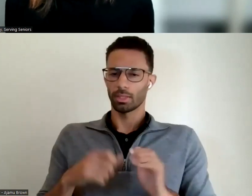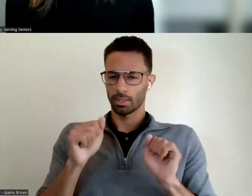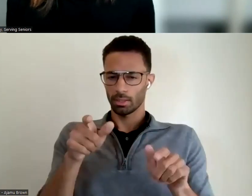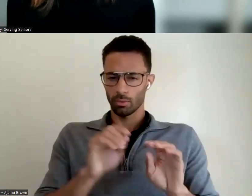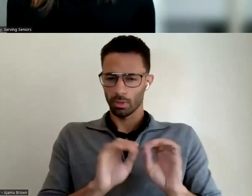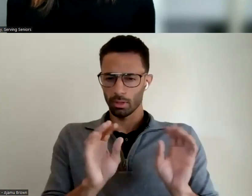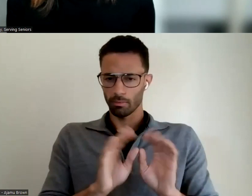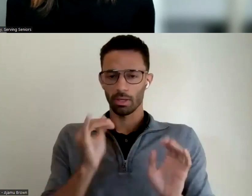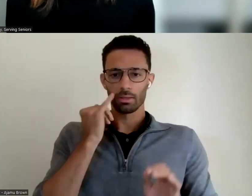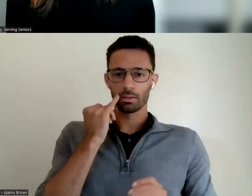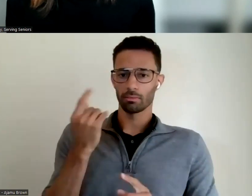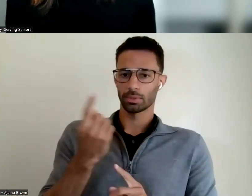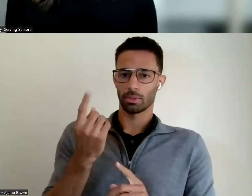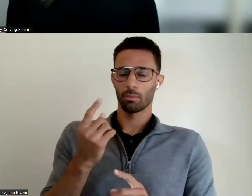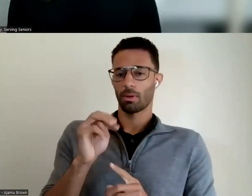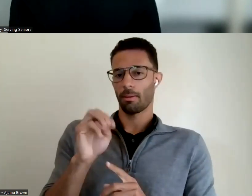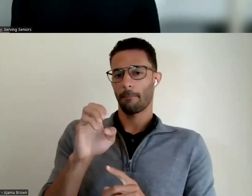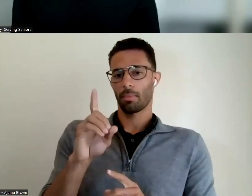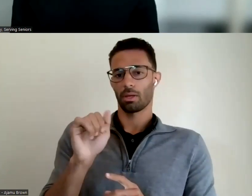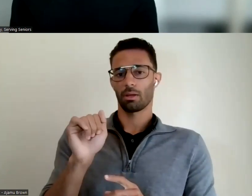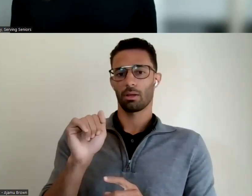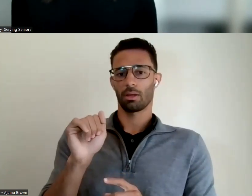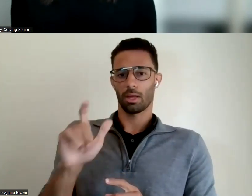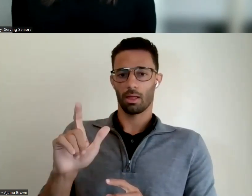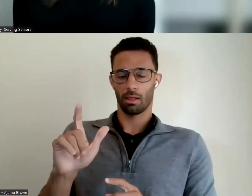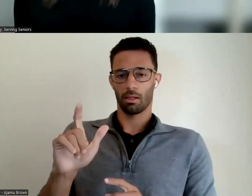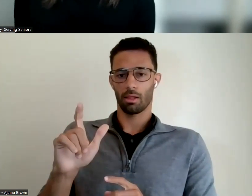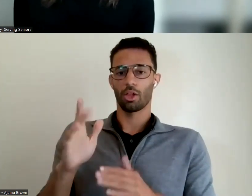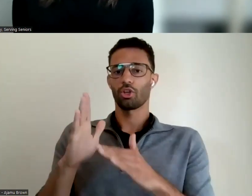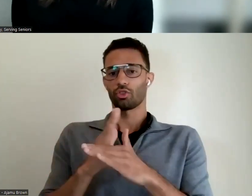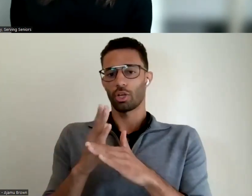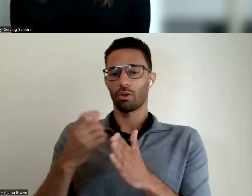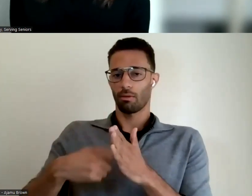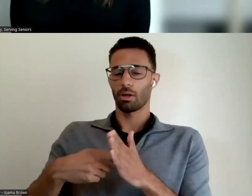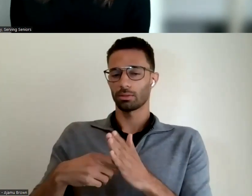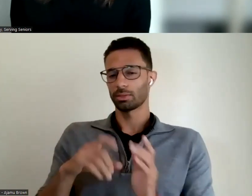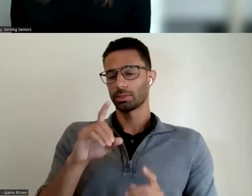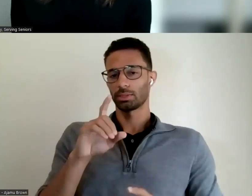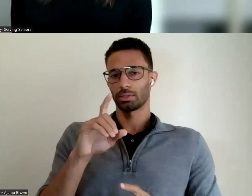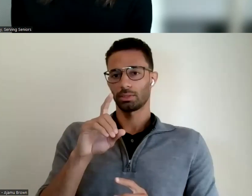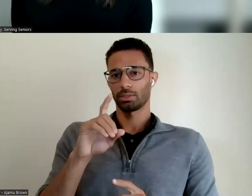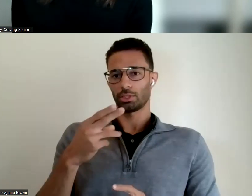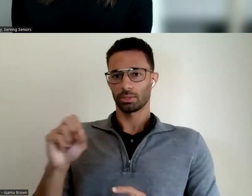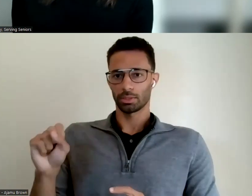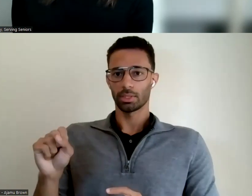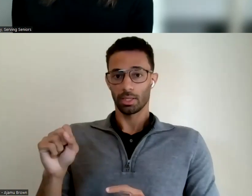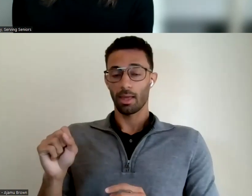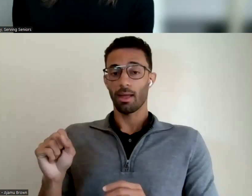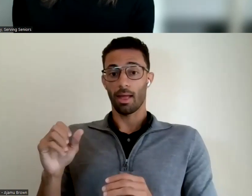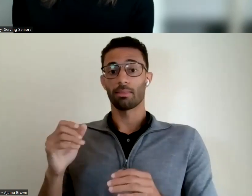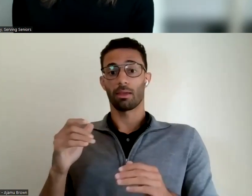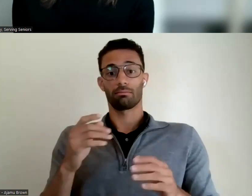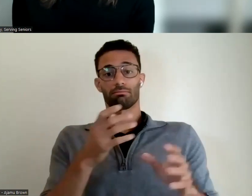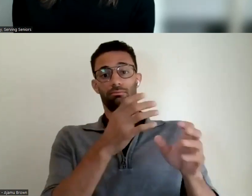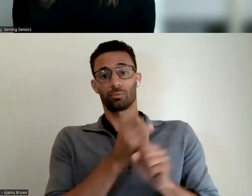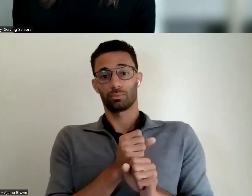somebody is Medi-Cal share of costs, so this is really for DHCS, can they access CalAIM? I had heard